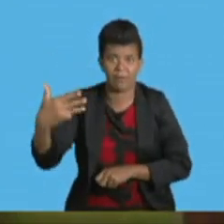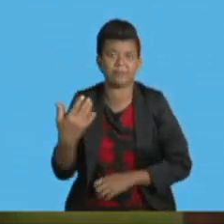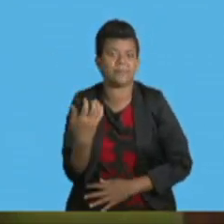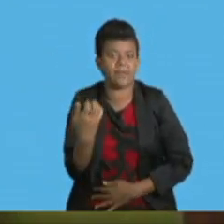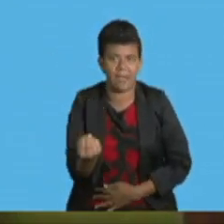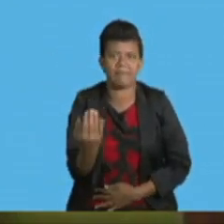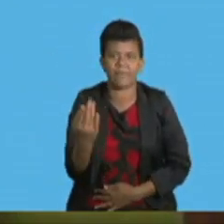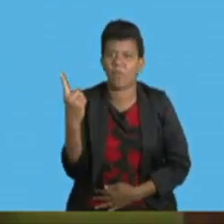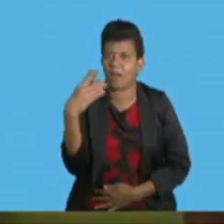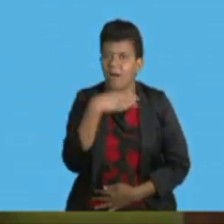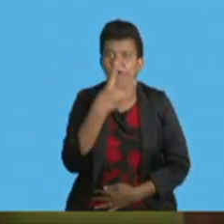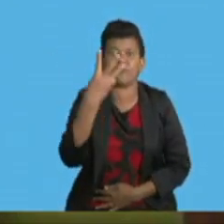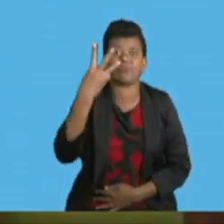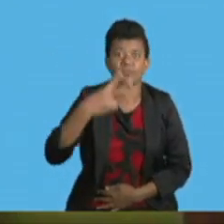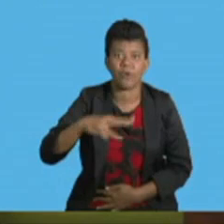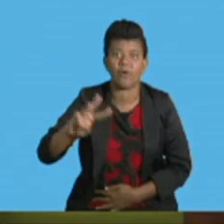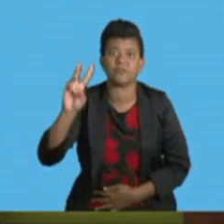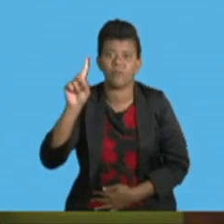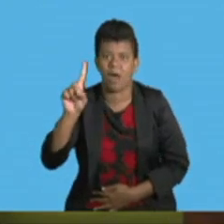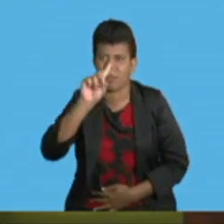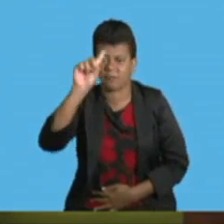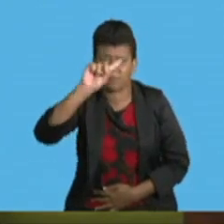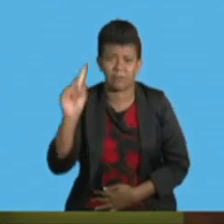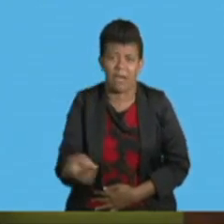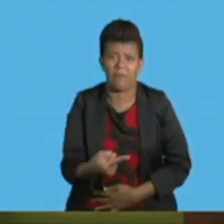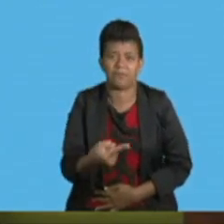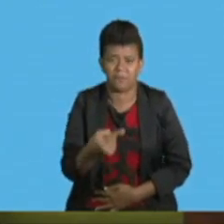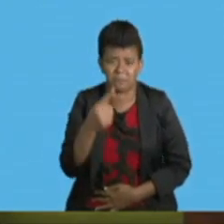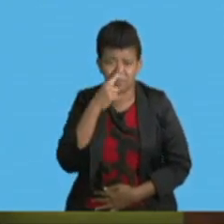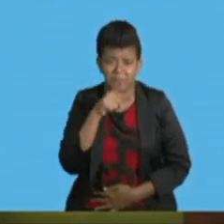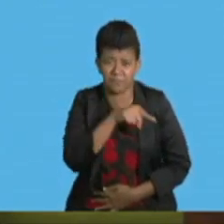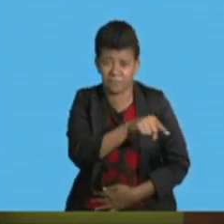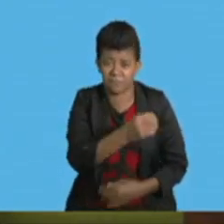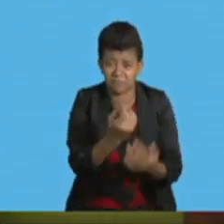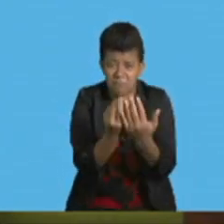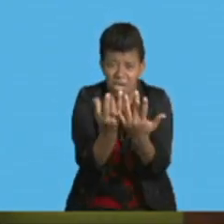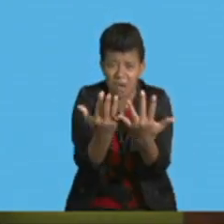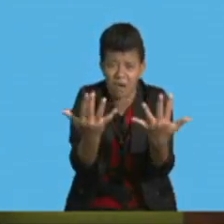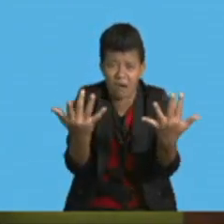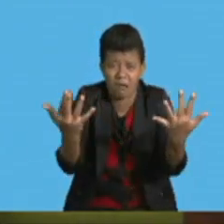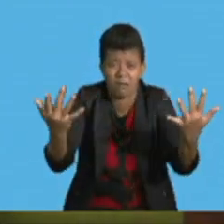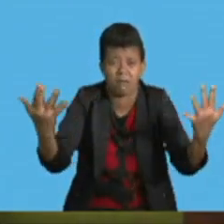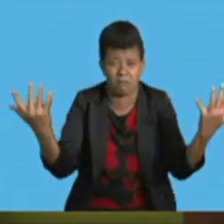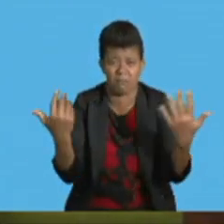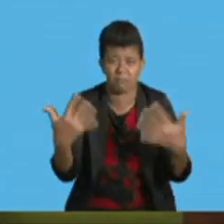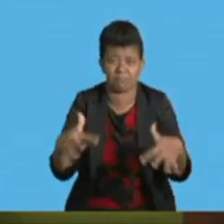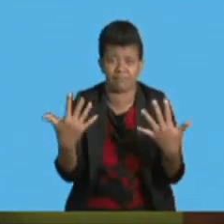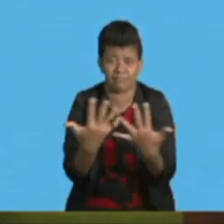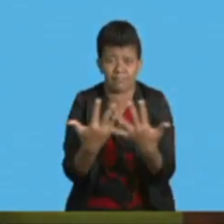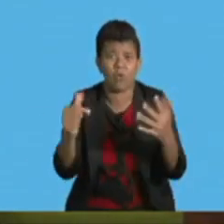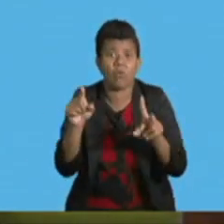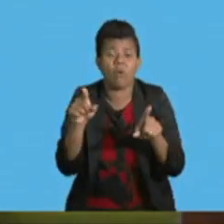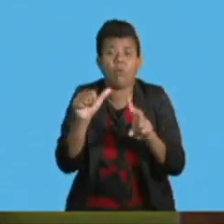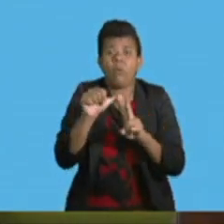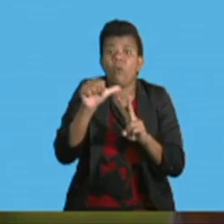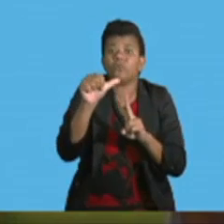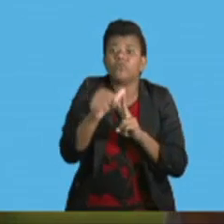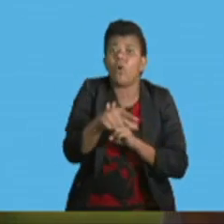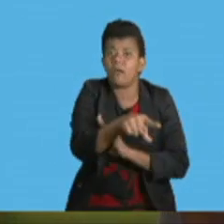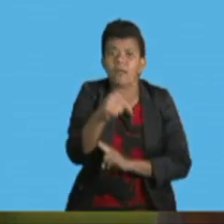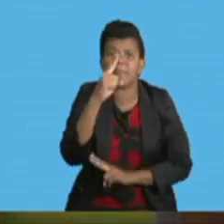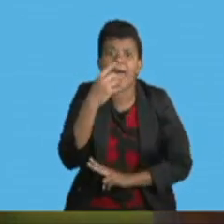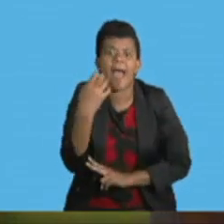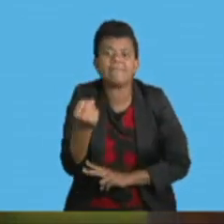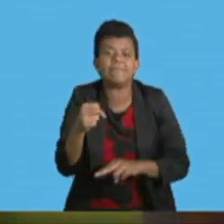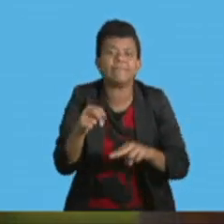more than 171,000 domestic accounts and almost 19,000 commercial and industrial accounts. So I think one of the things